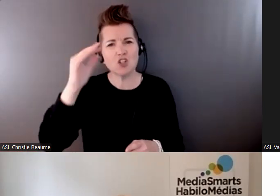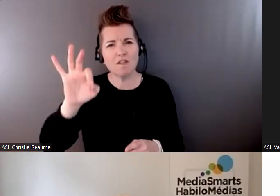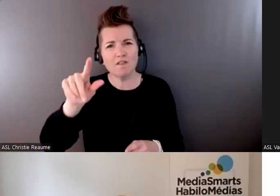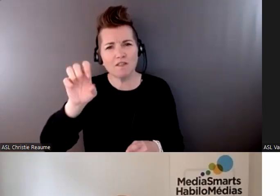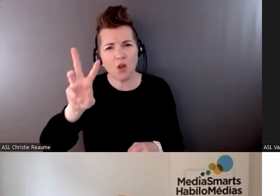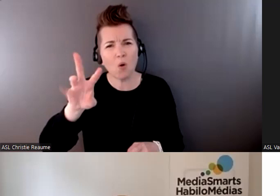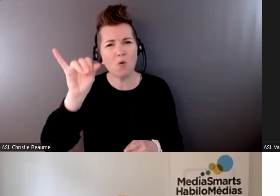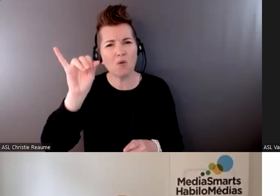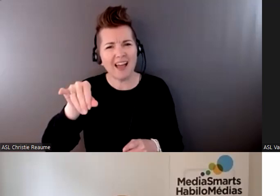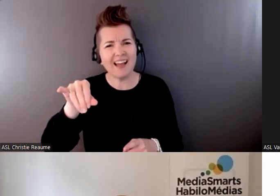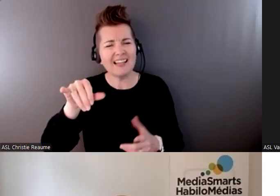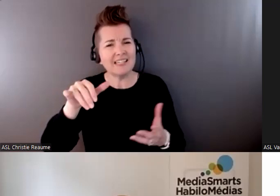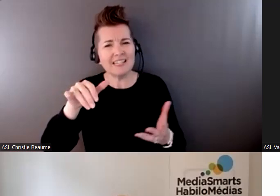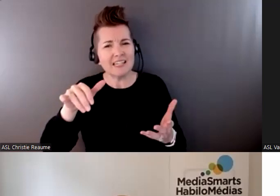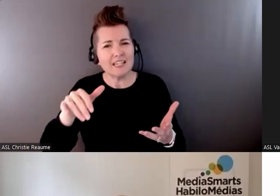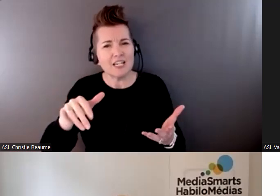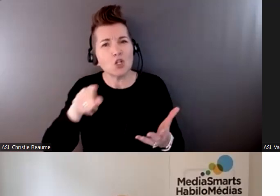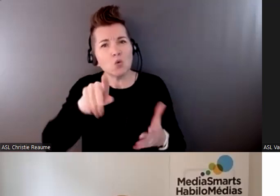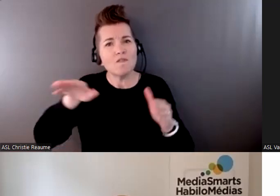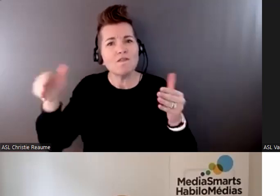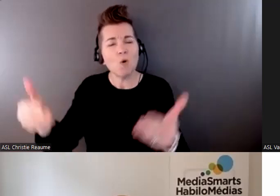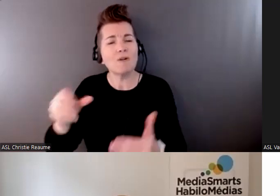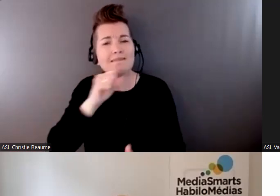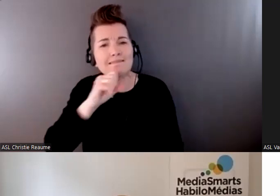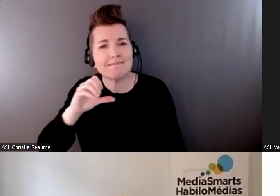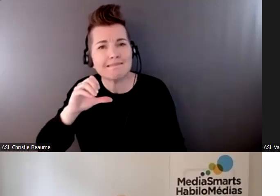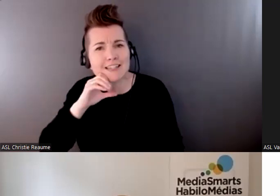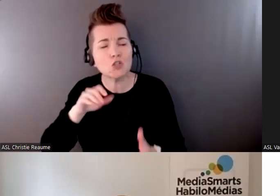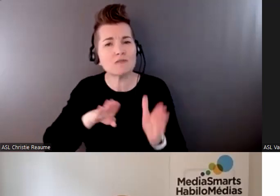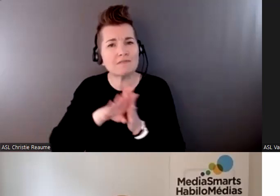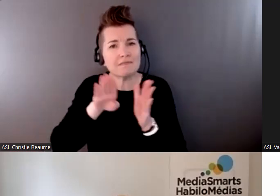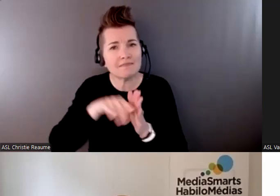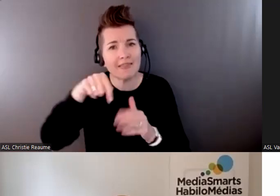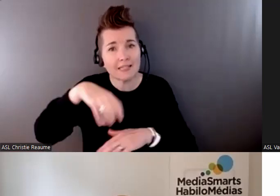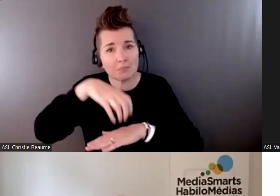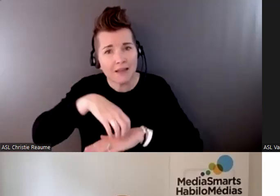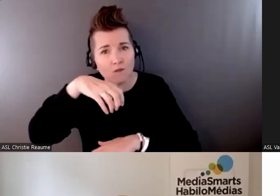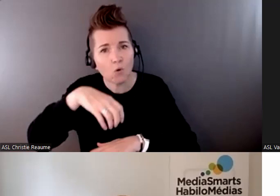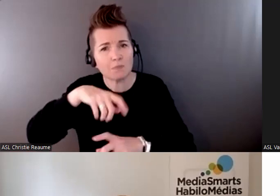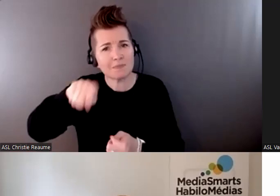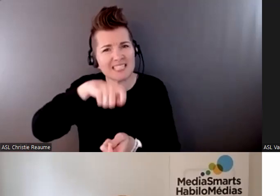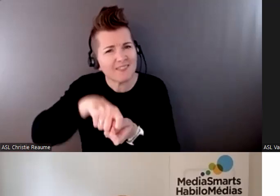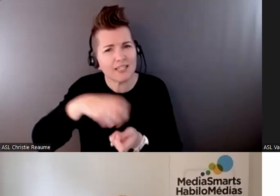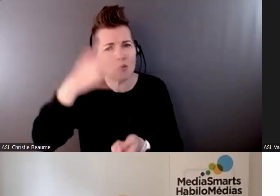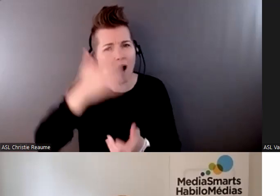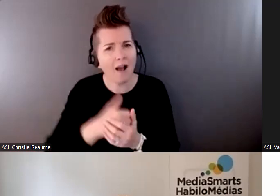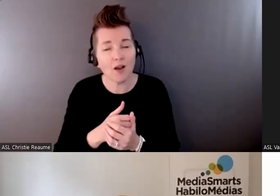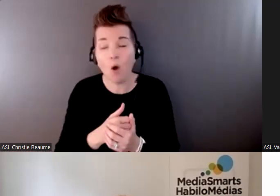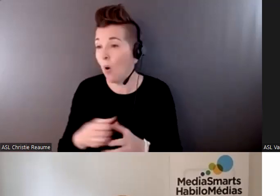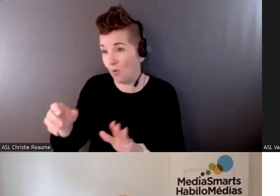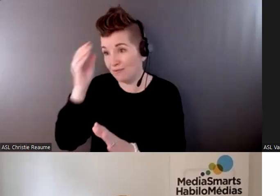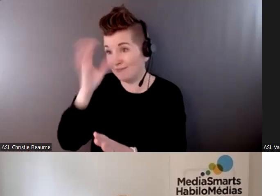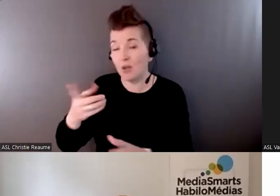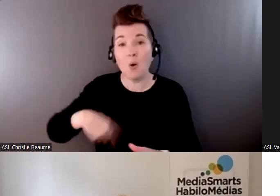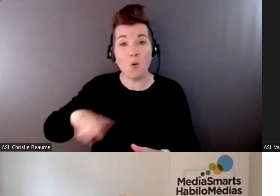choose this focus on older people and develop this platform in particular Yeah we actually have several so knowledge